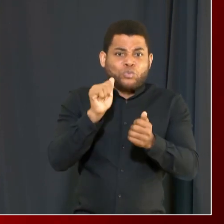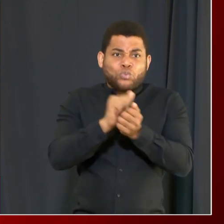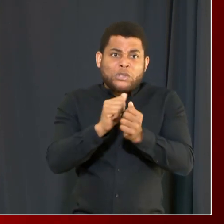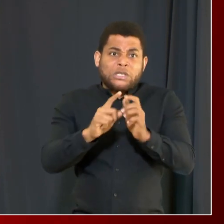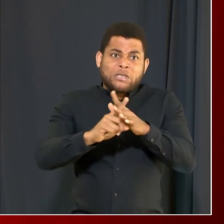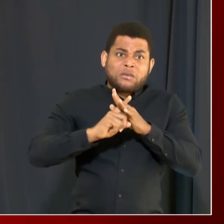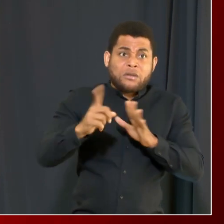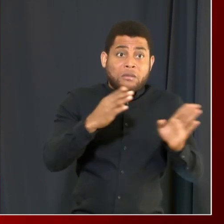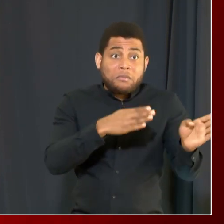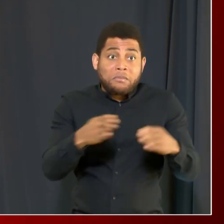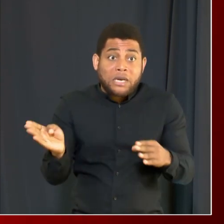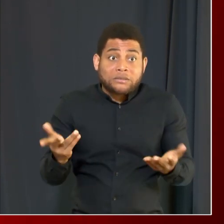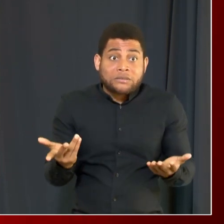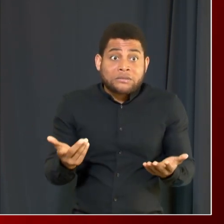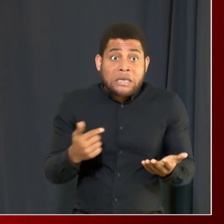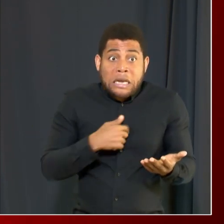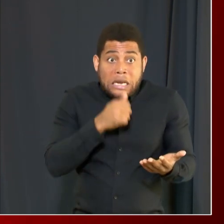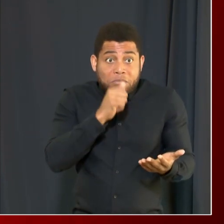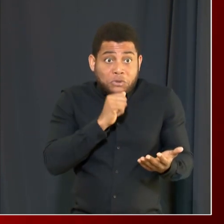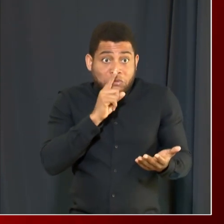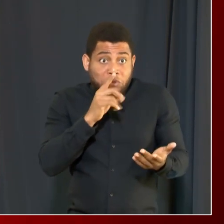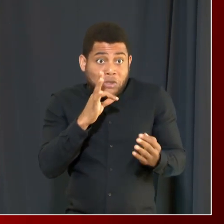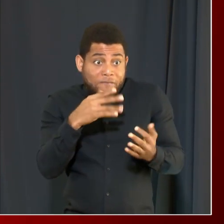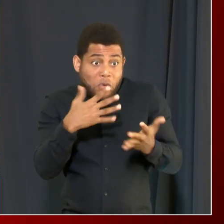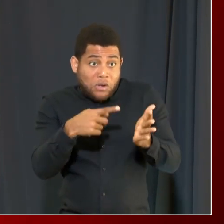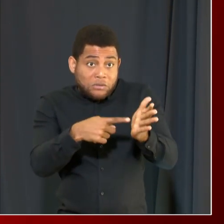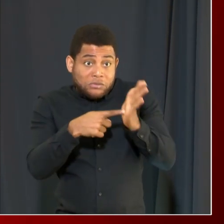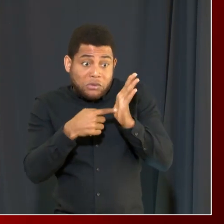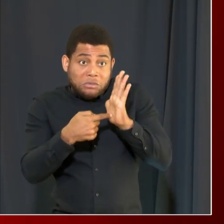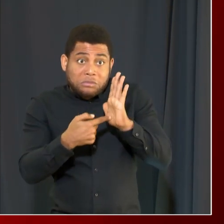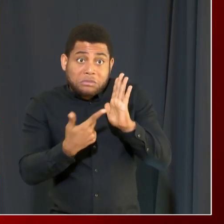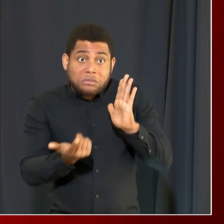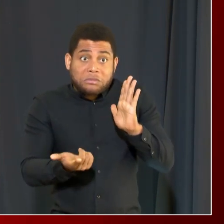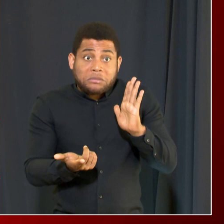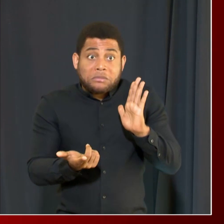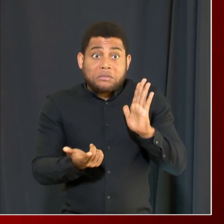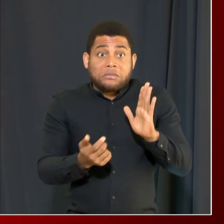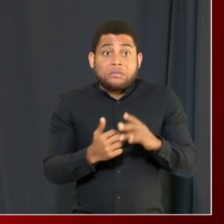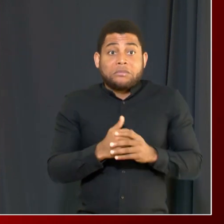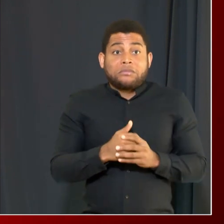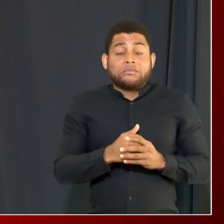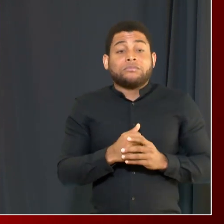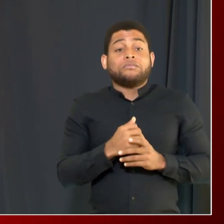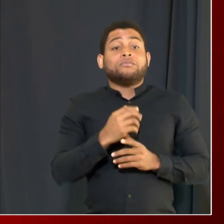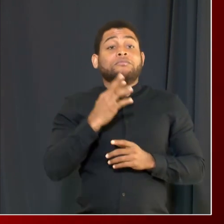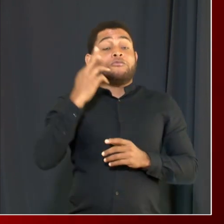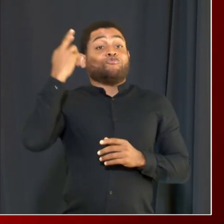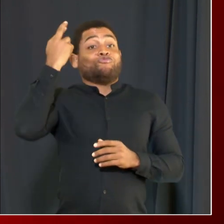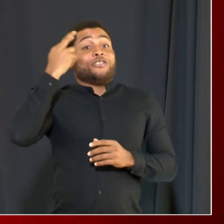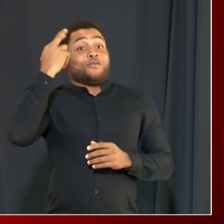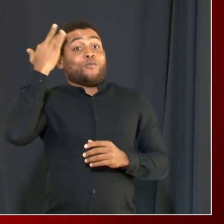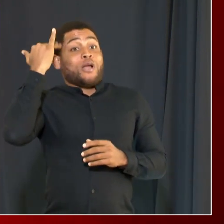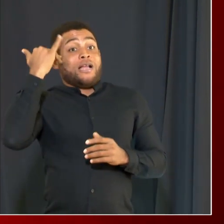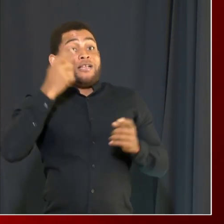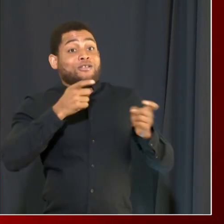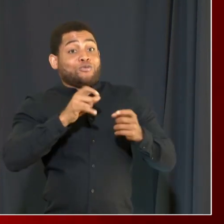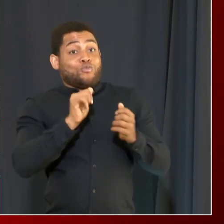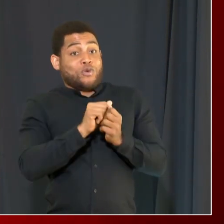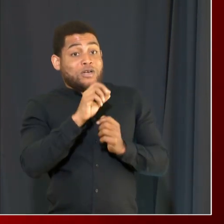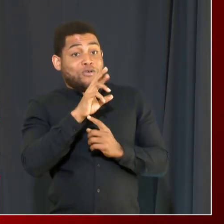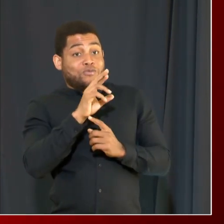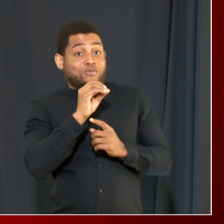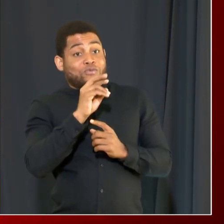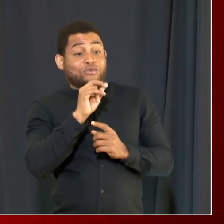that they have an evacuation plan for something. The reason why Director Rodriguez was at the press conference yesterday is when we have